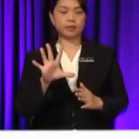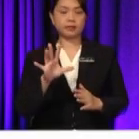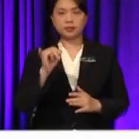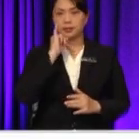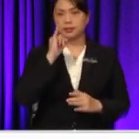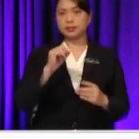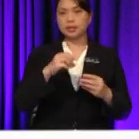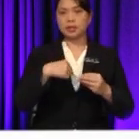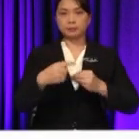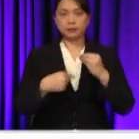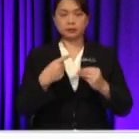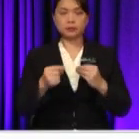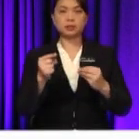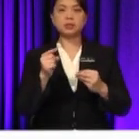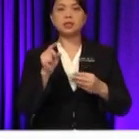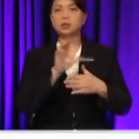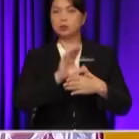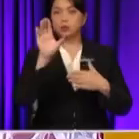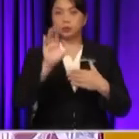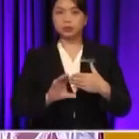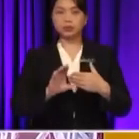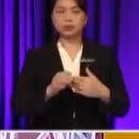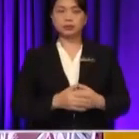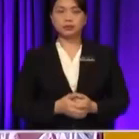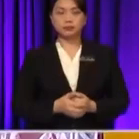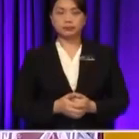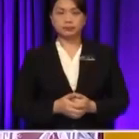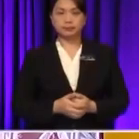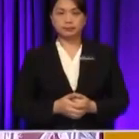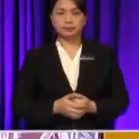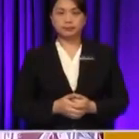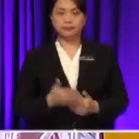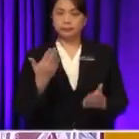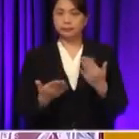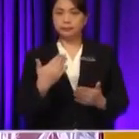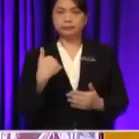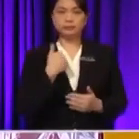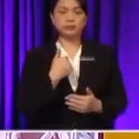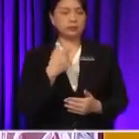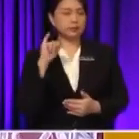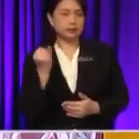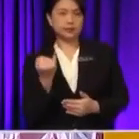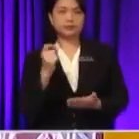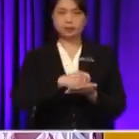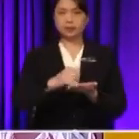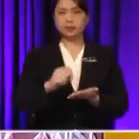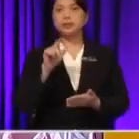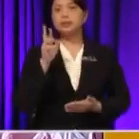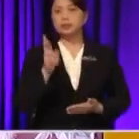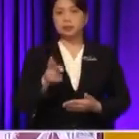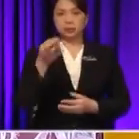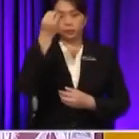their preference in a new or amusing way. They can either paraphrase or maybe just restate their opinions by using different kind of